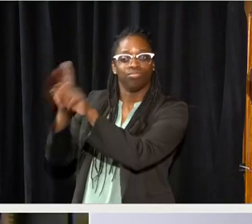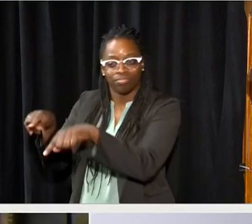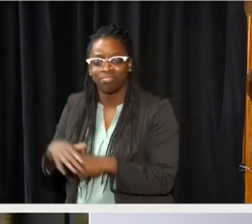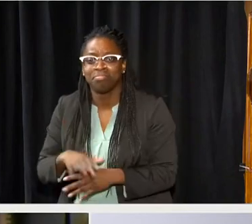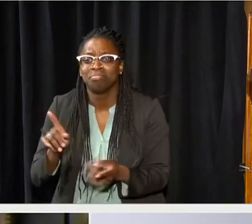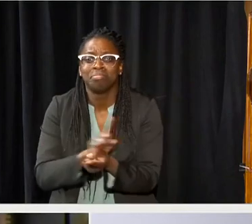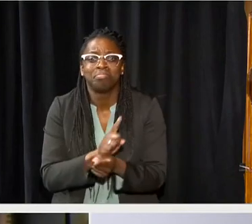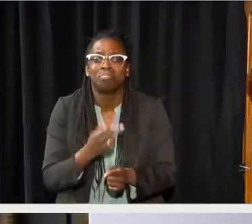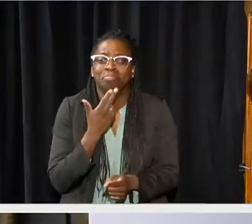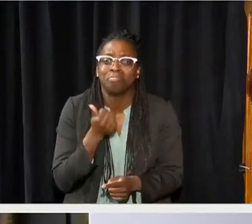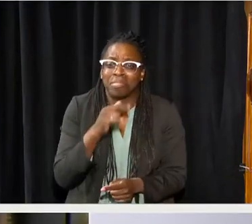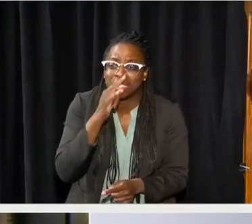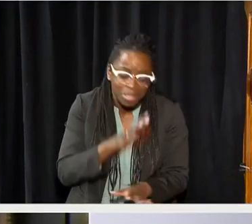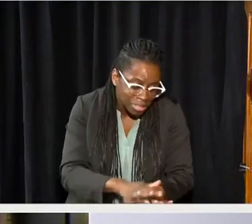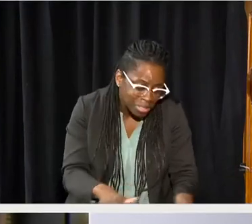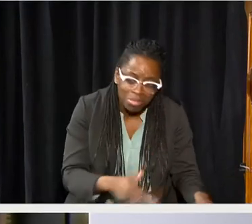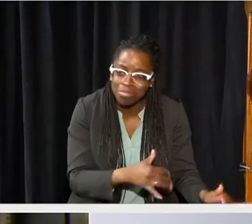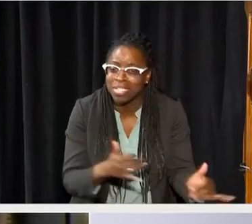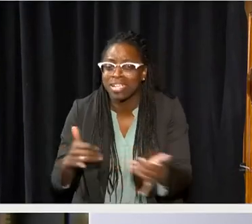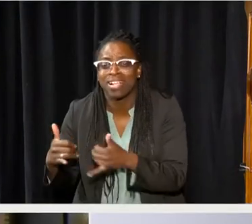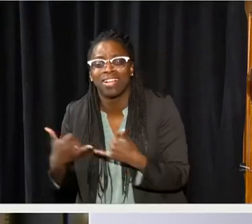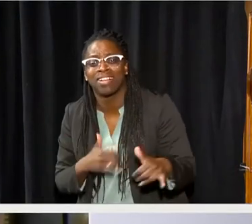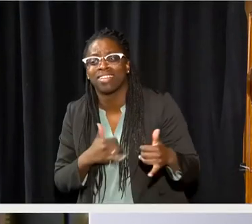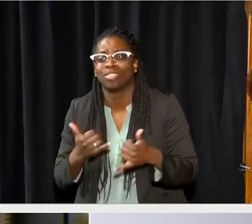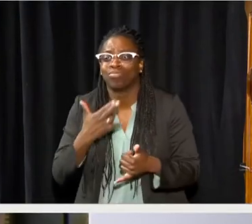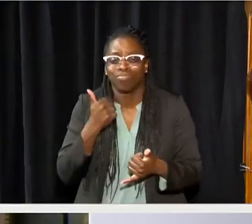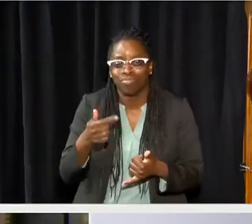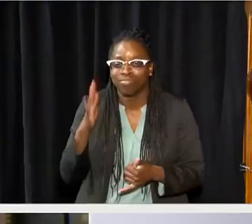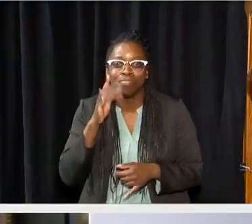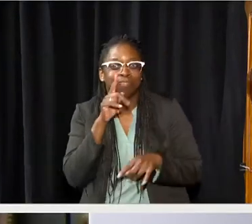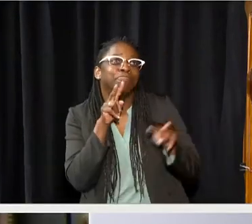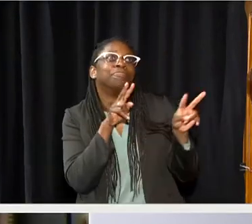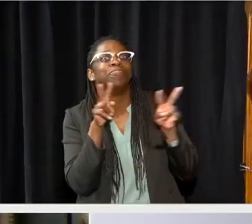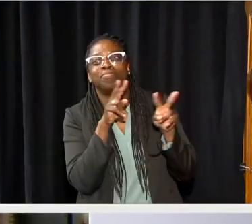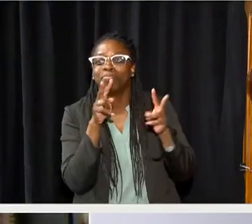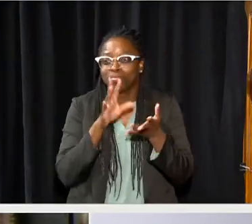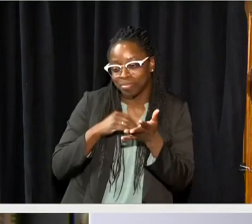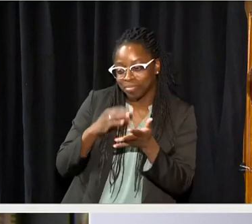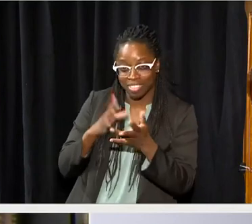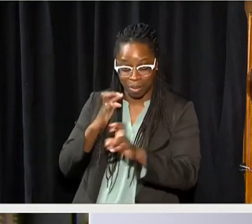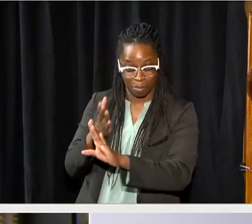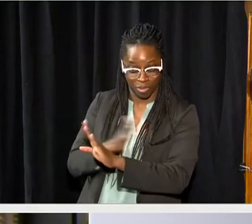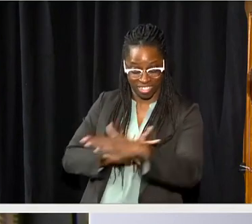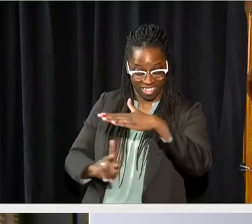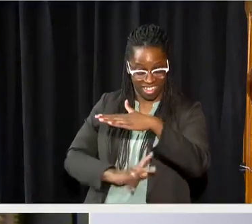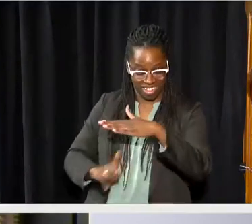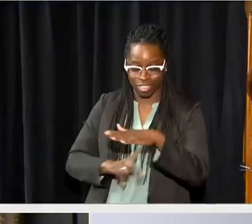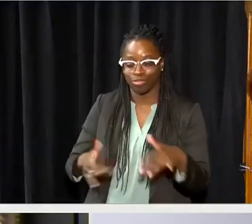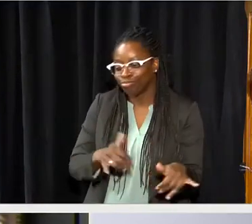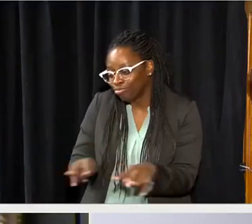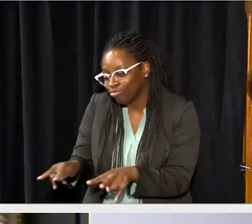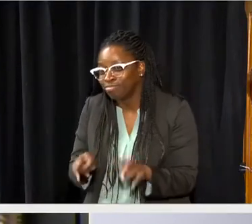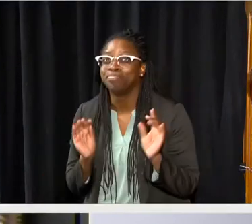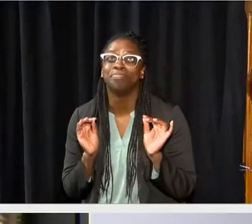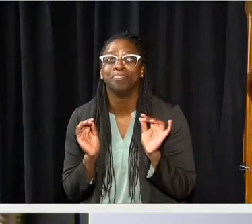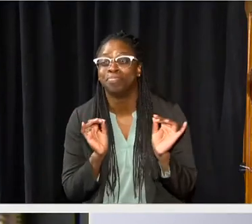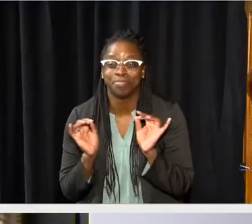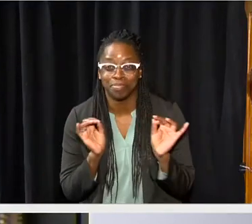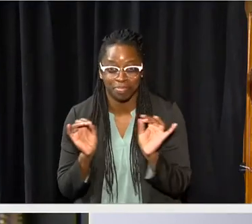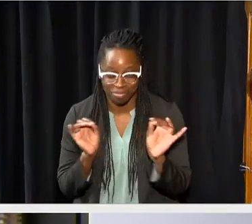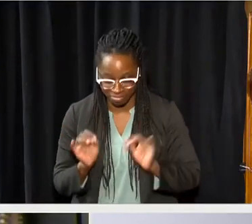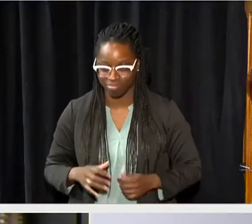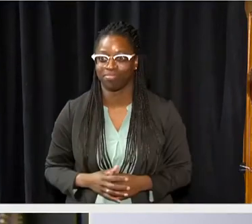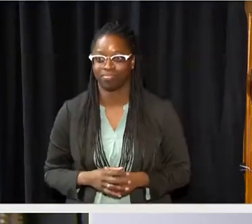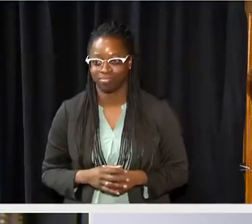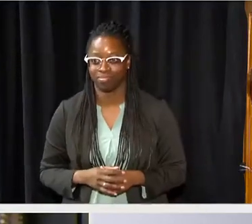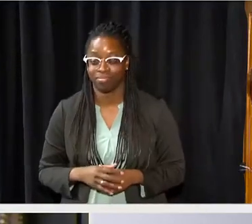Dr. Tutwiler? They were having fun and they were learning important skills in their pre-K classroom. It's an opportunity we